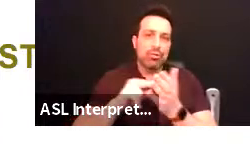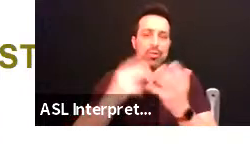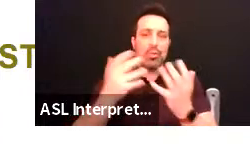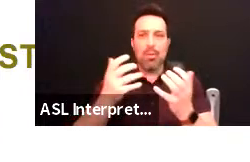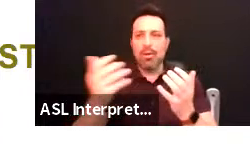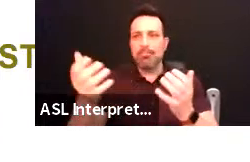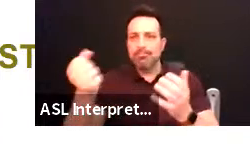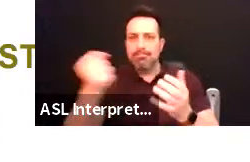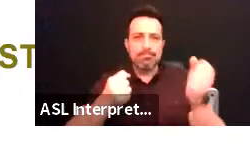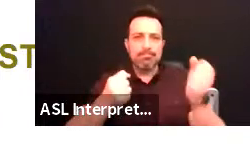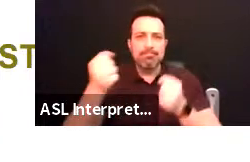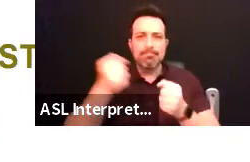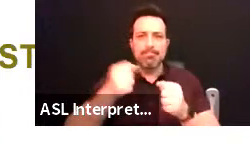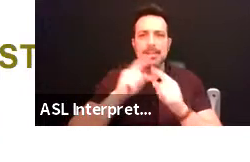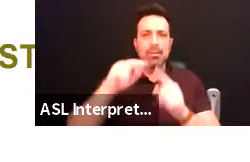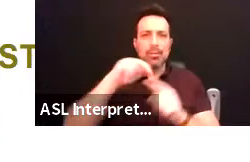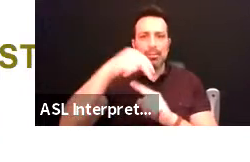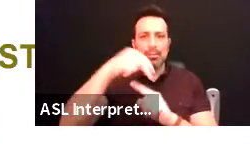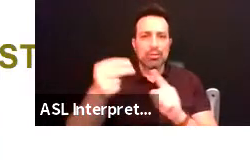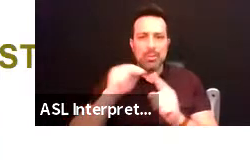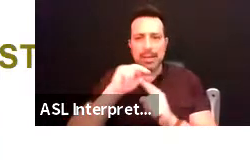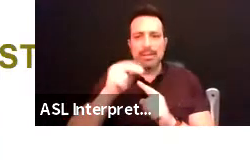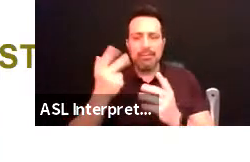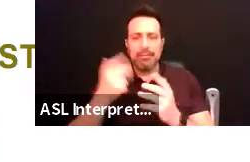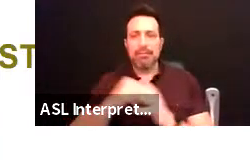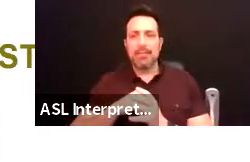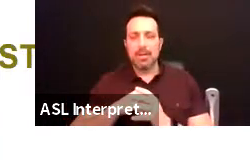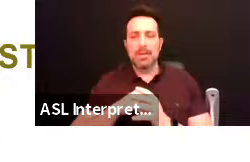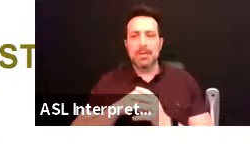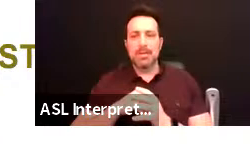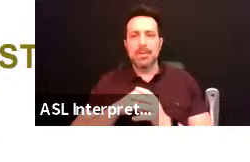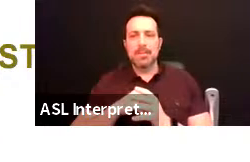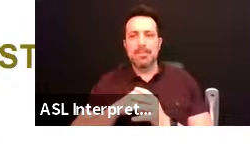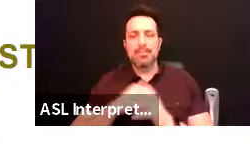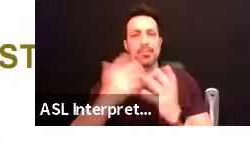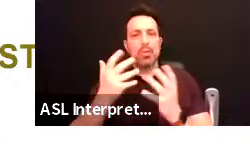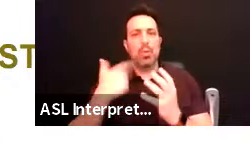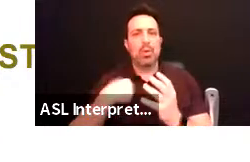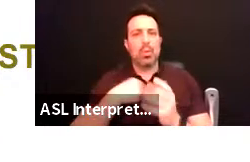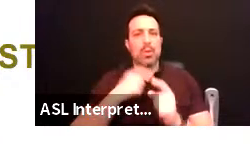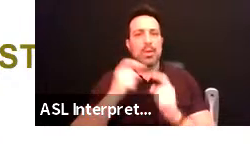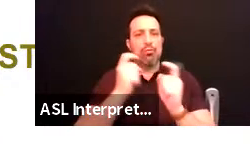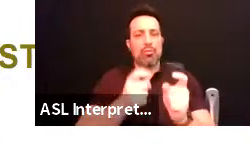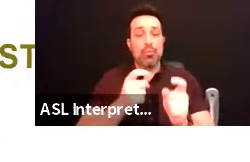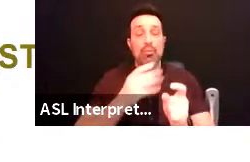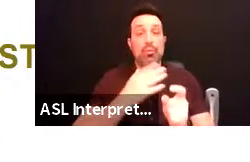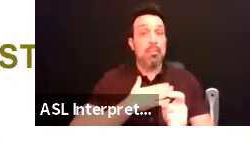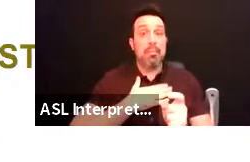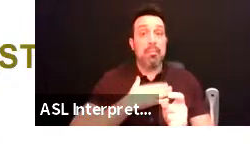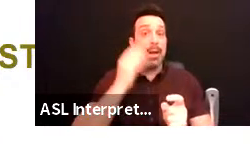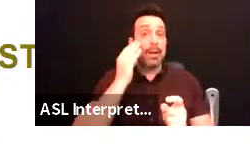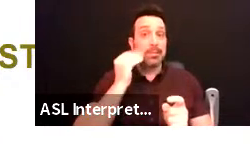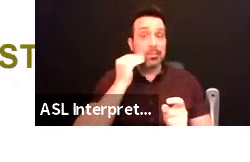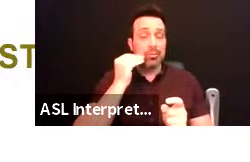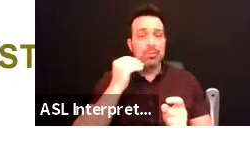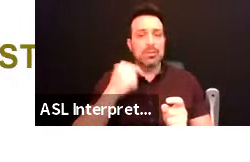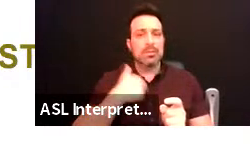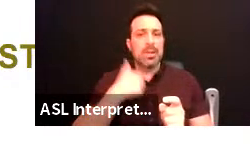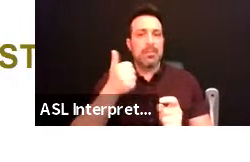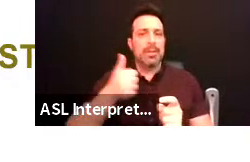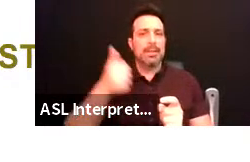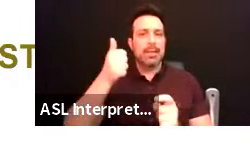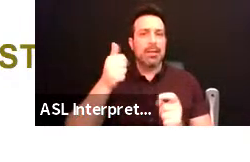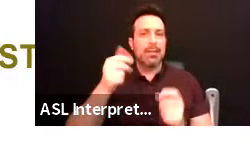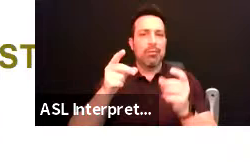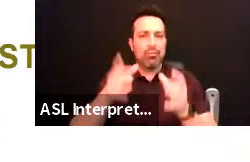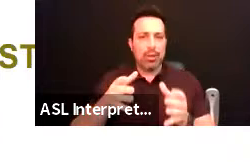lot of different perspectives and what we contribute. I personally, my experience, I'm the executive